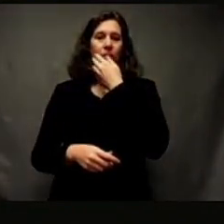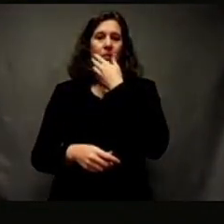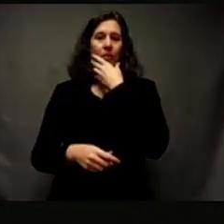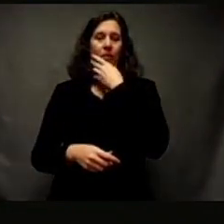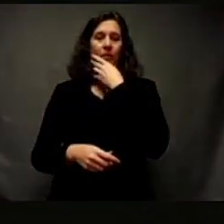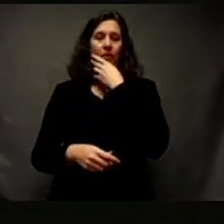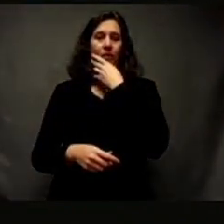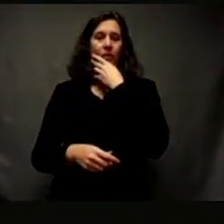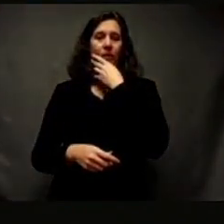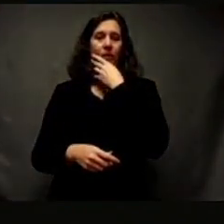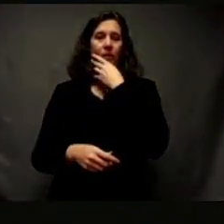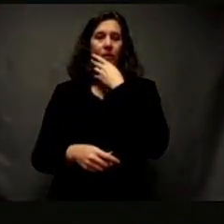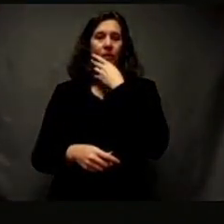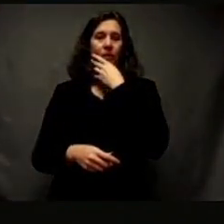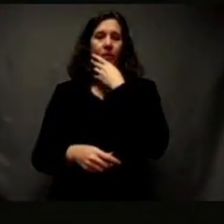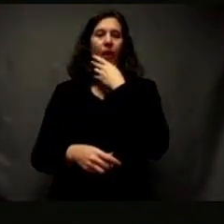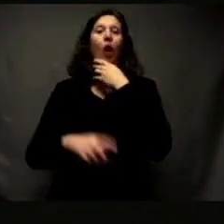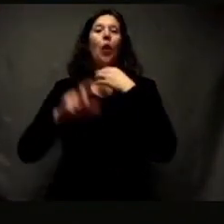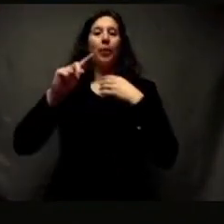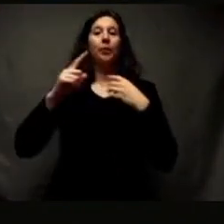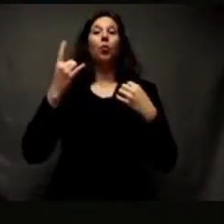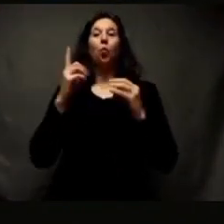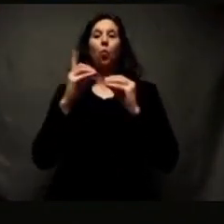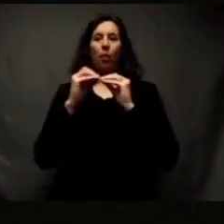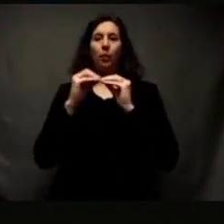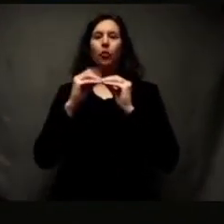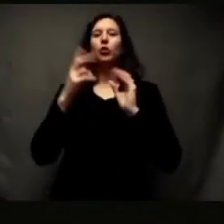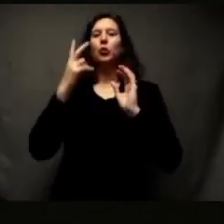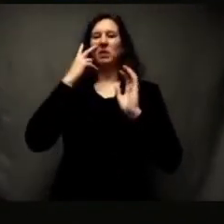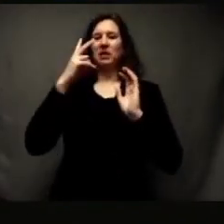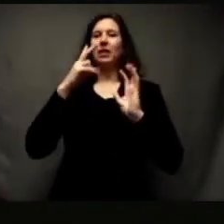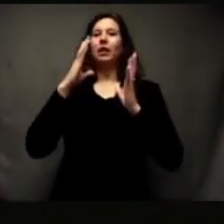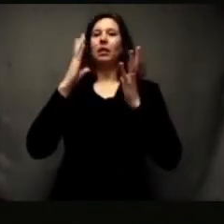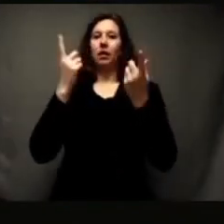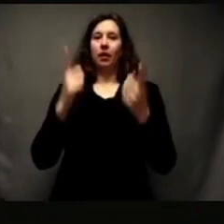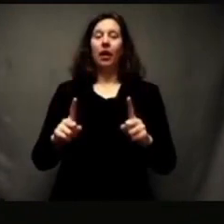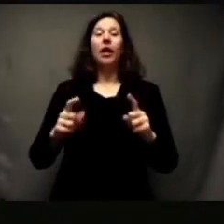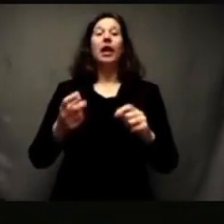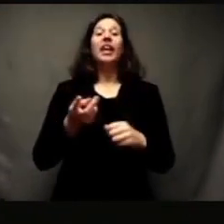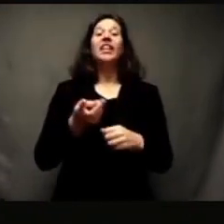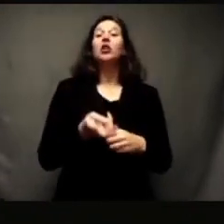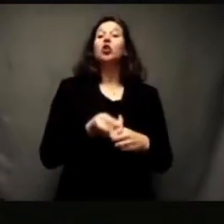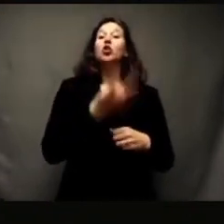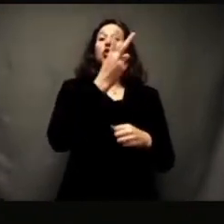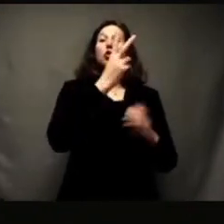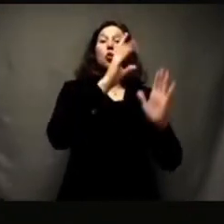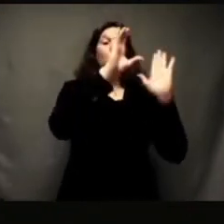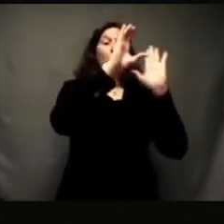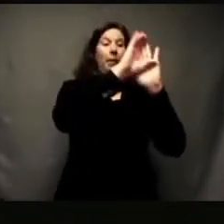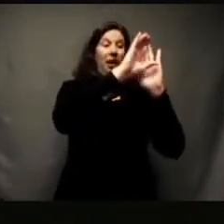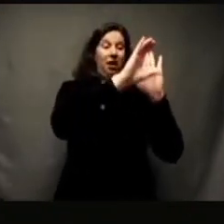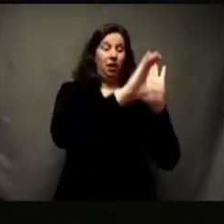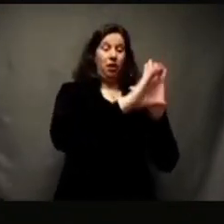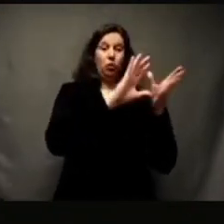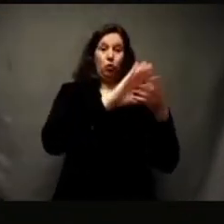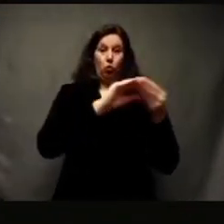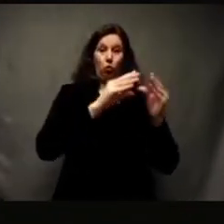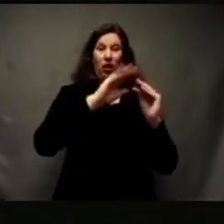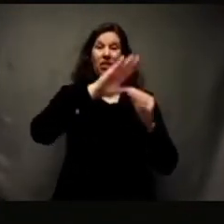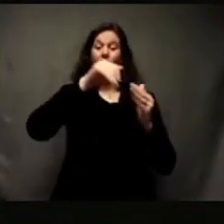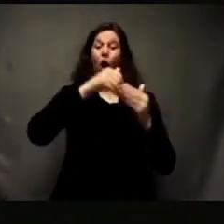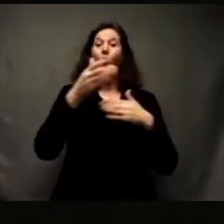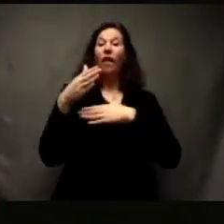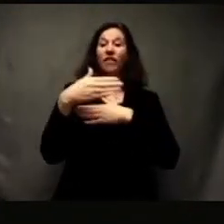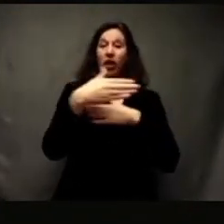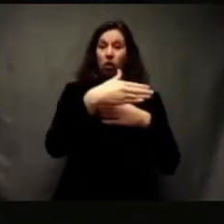Great. And so here, I'll play it one more time just so we see. So it's a 2-page story. They're all fish. And on the first